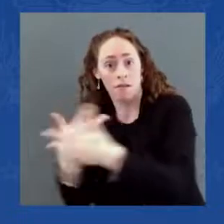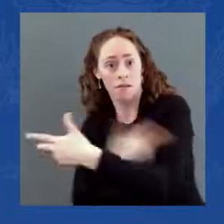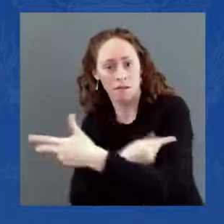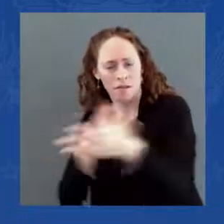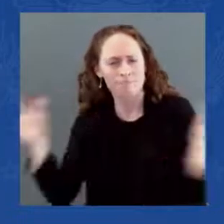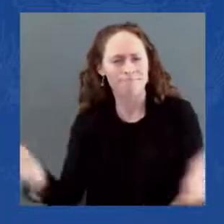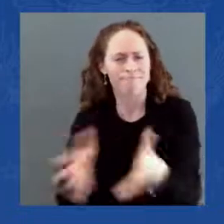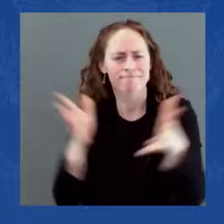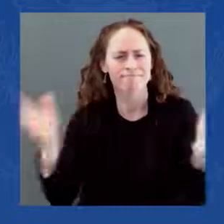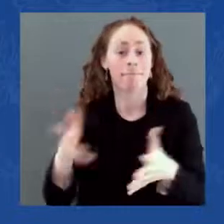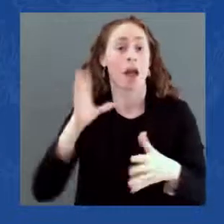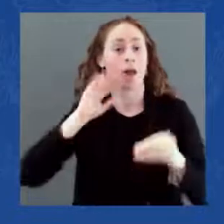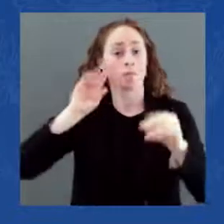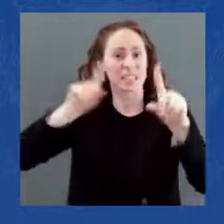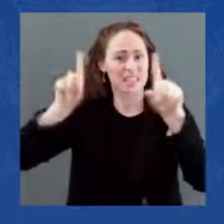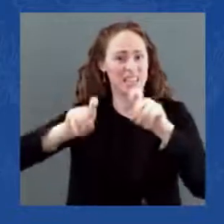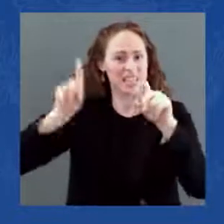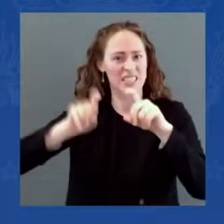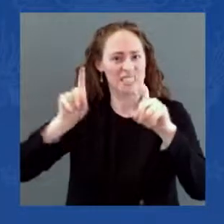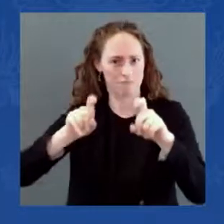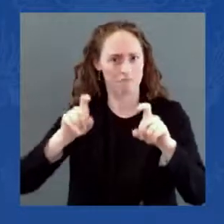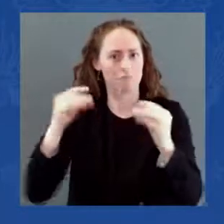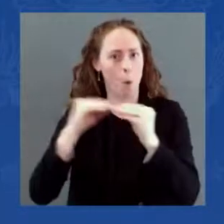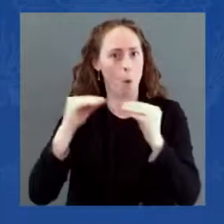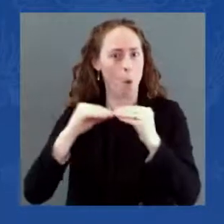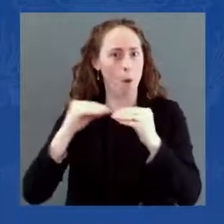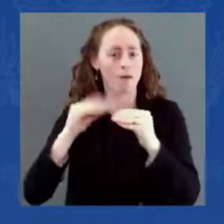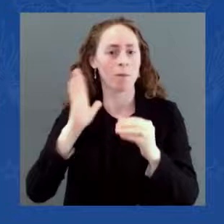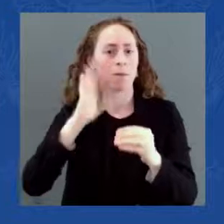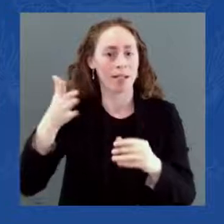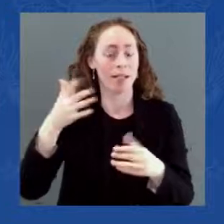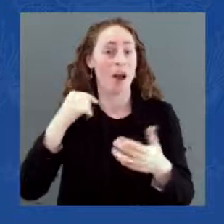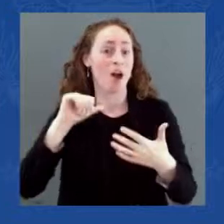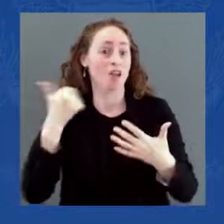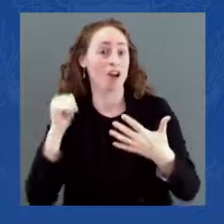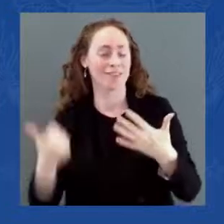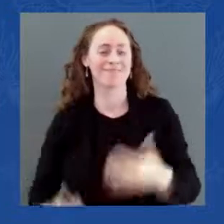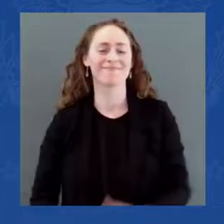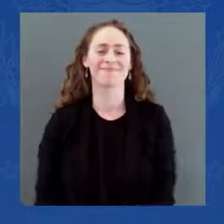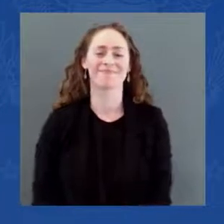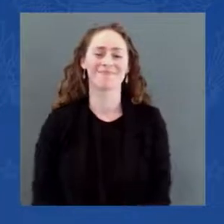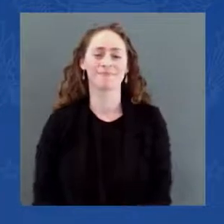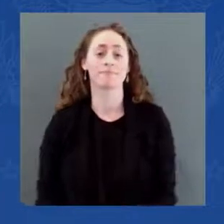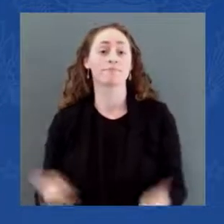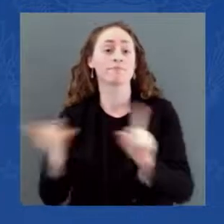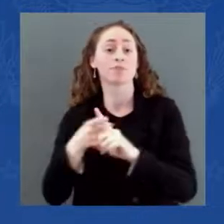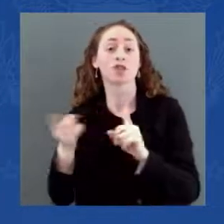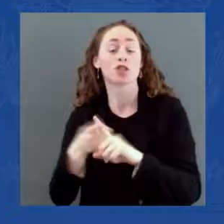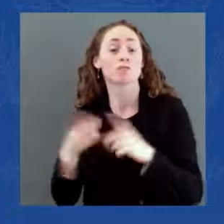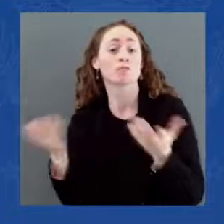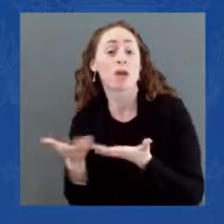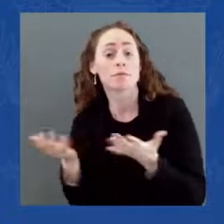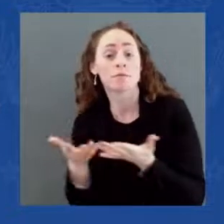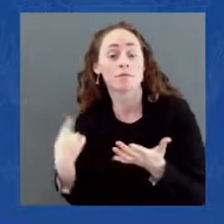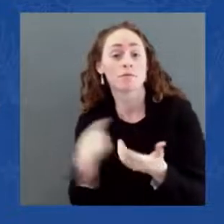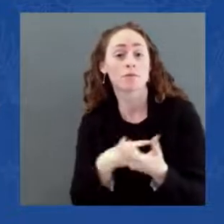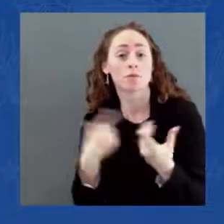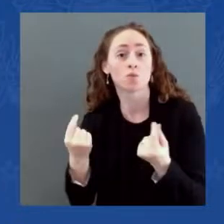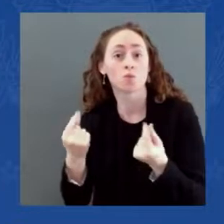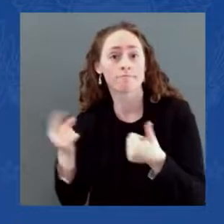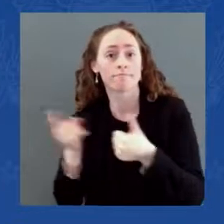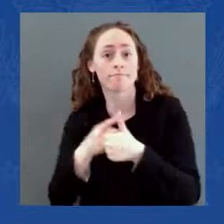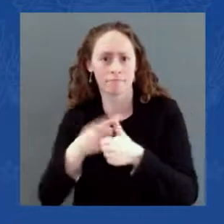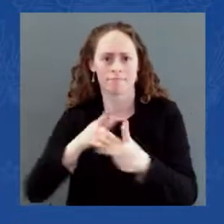First is expanding the nationwide booster campaign with more outreach. More appointments, more hours, more times